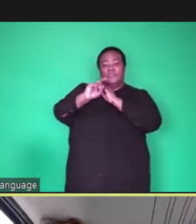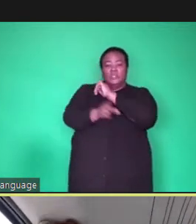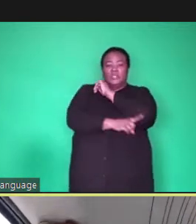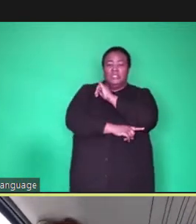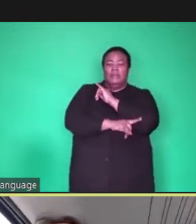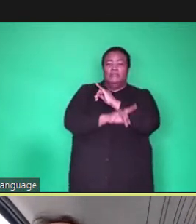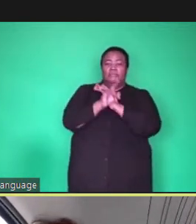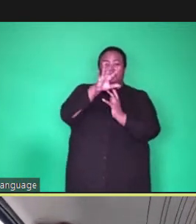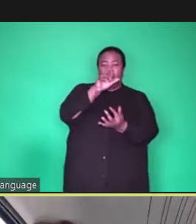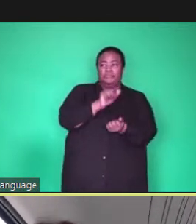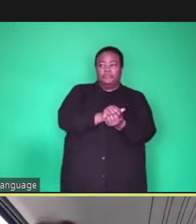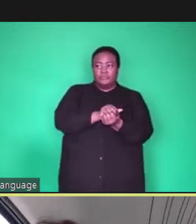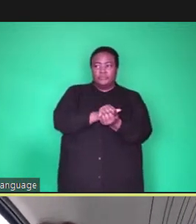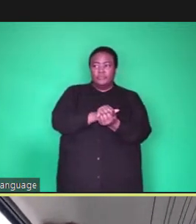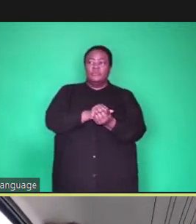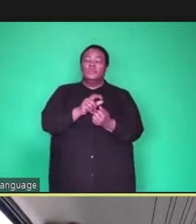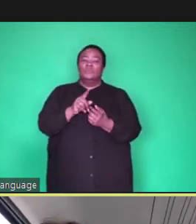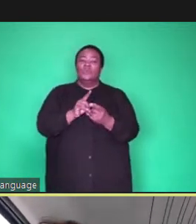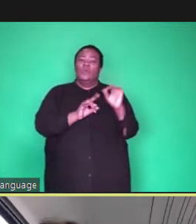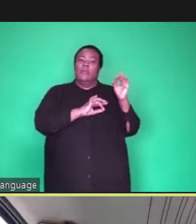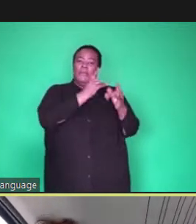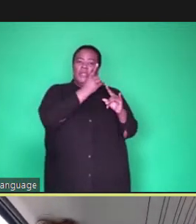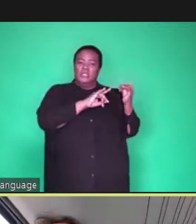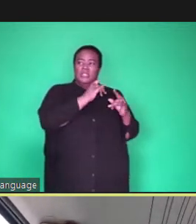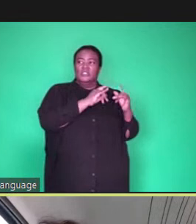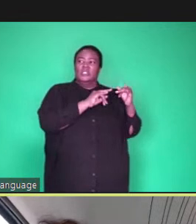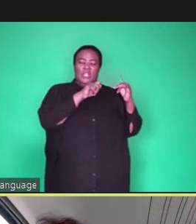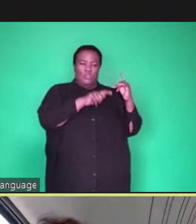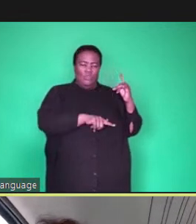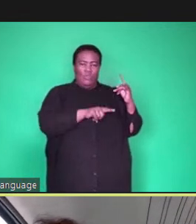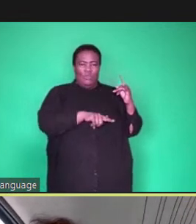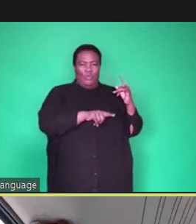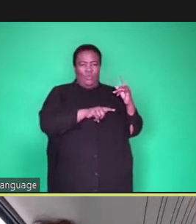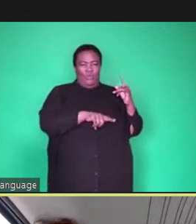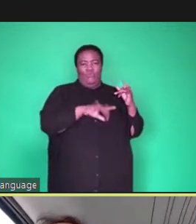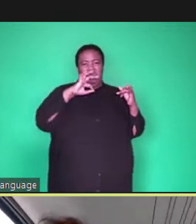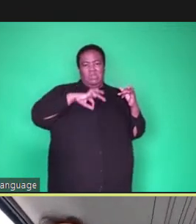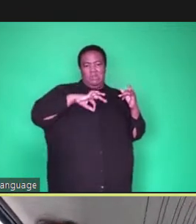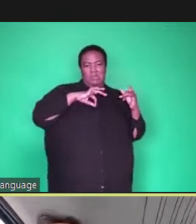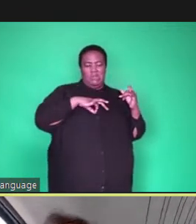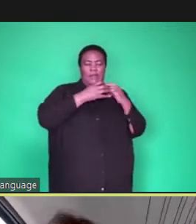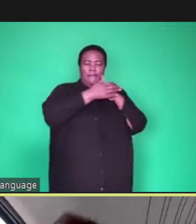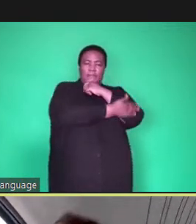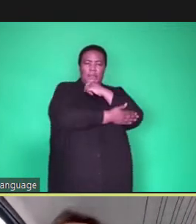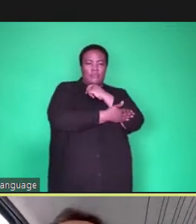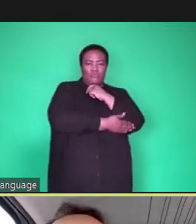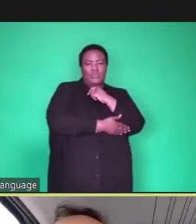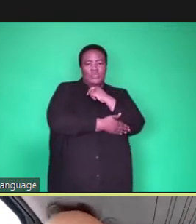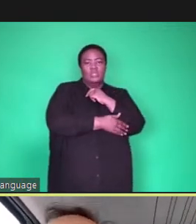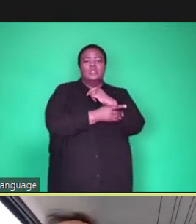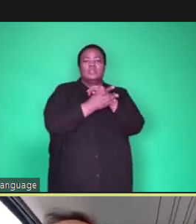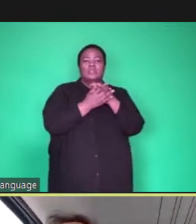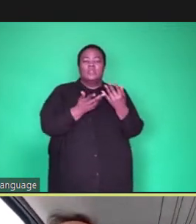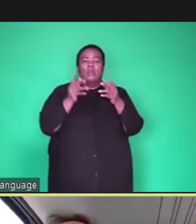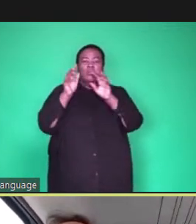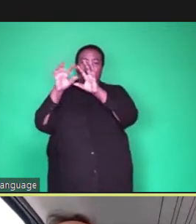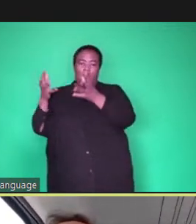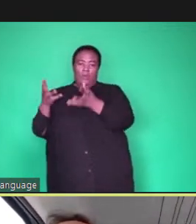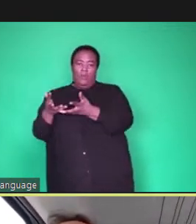urbanization in low and middle income countries is now driven mostly by natural growth, contrary to the